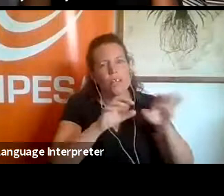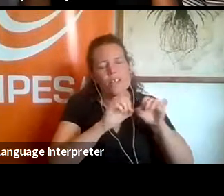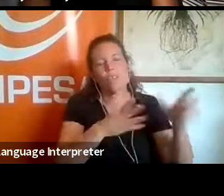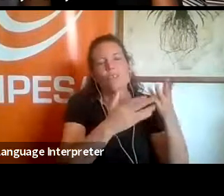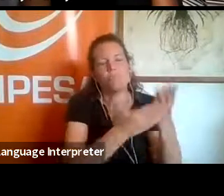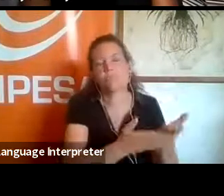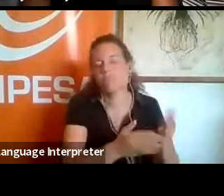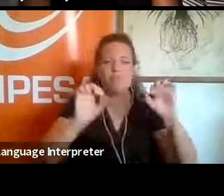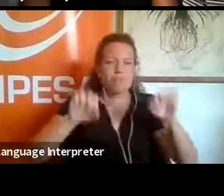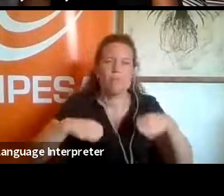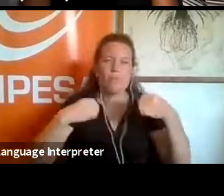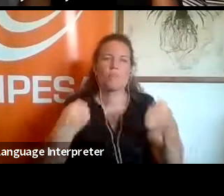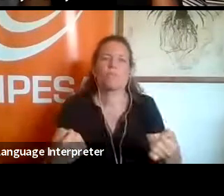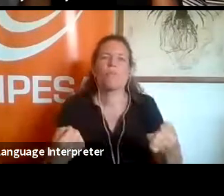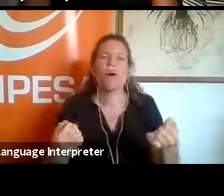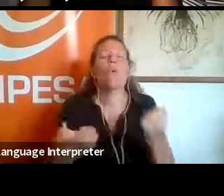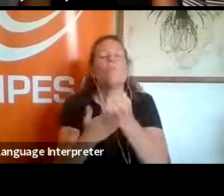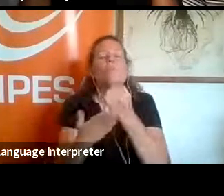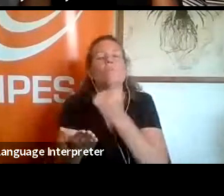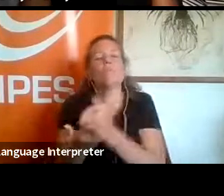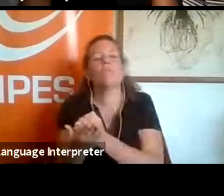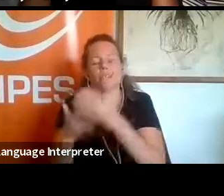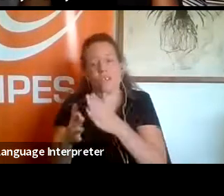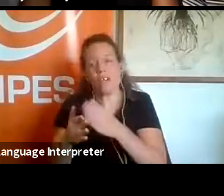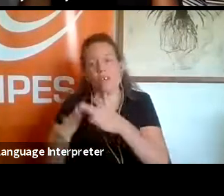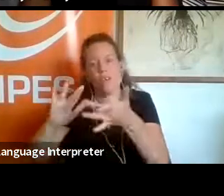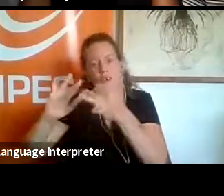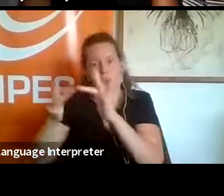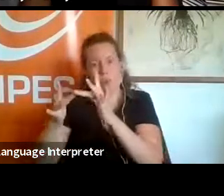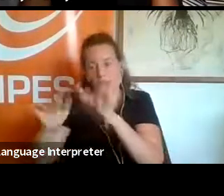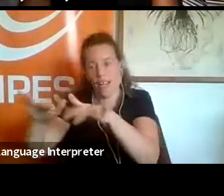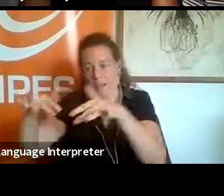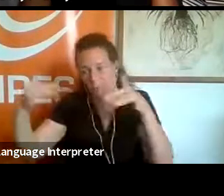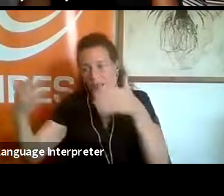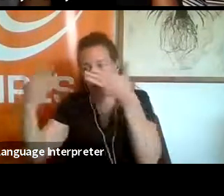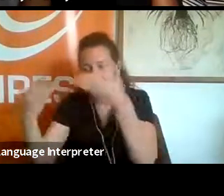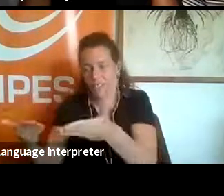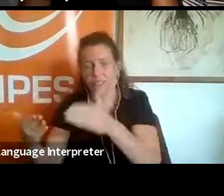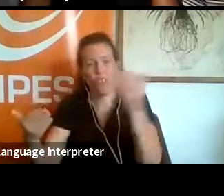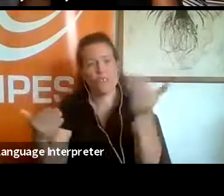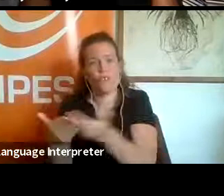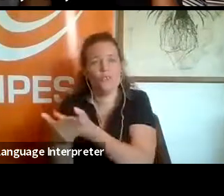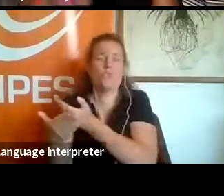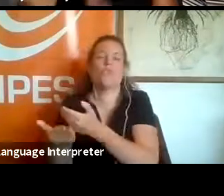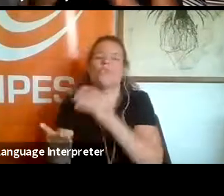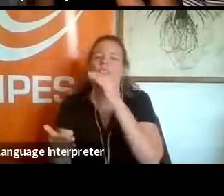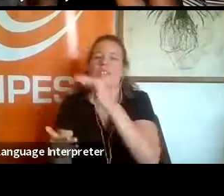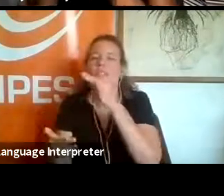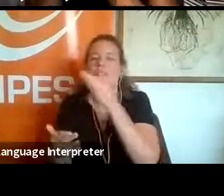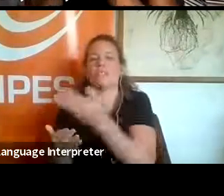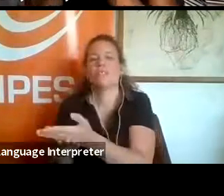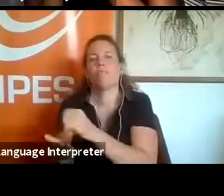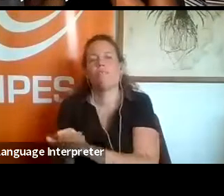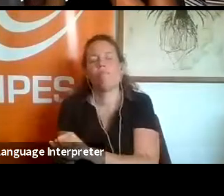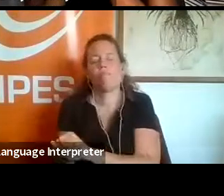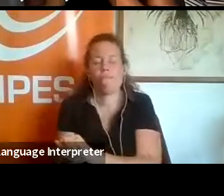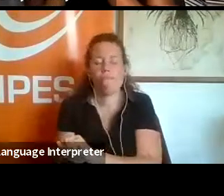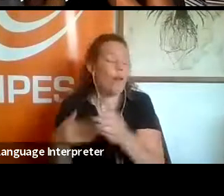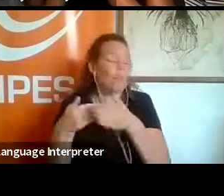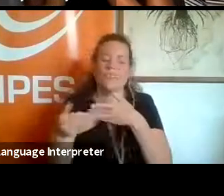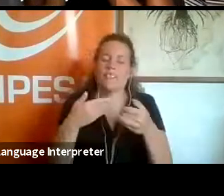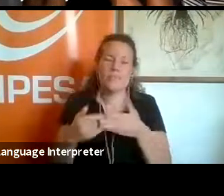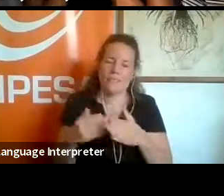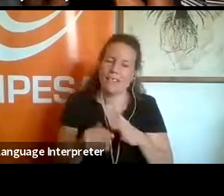because online platforms have now become new speech governance and all that. So whether we like it or